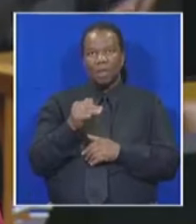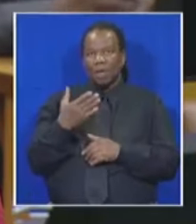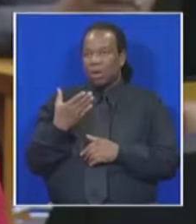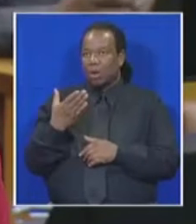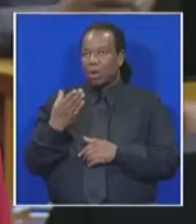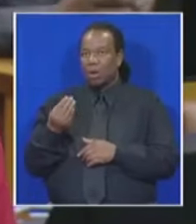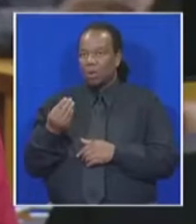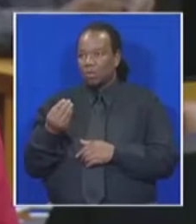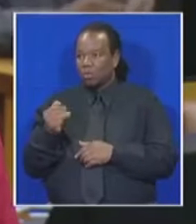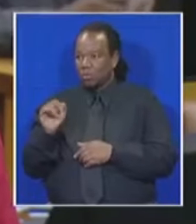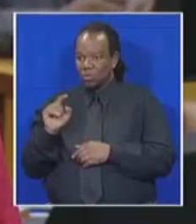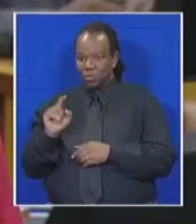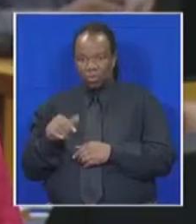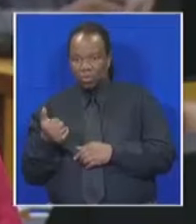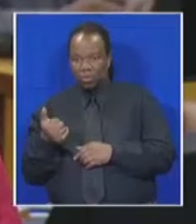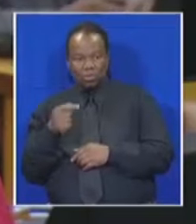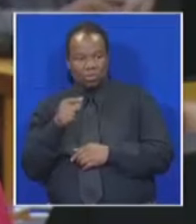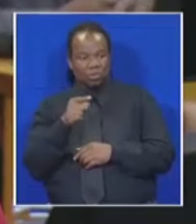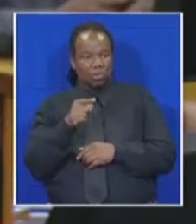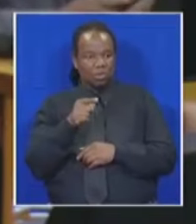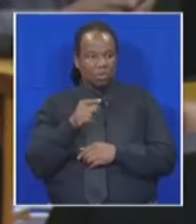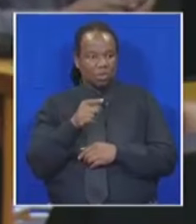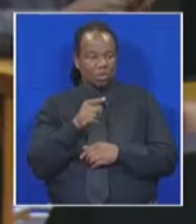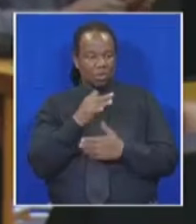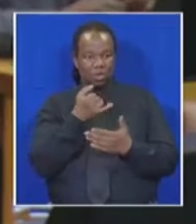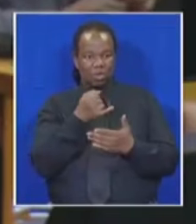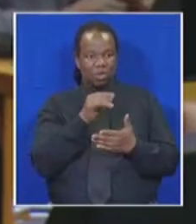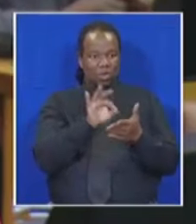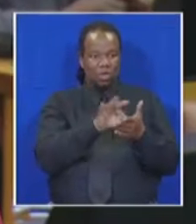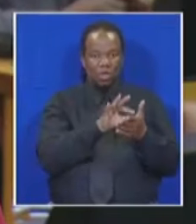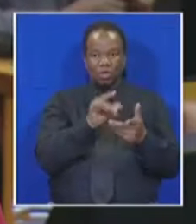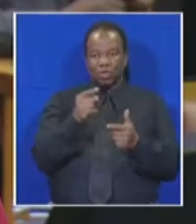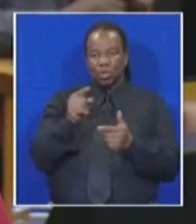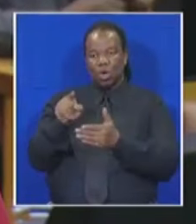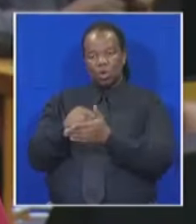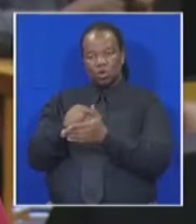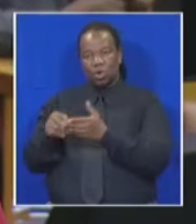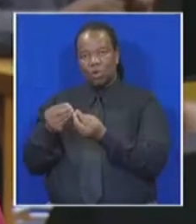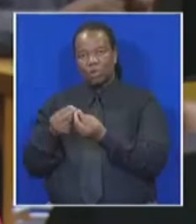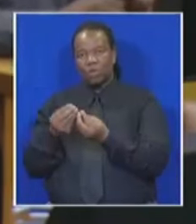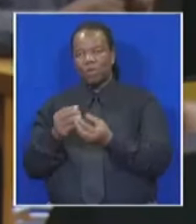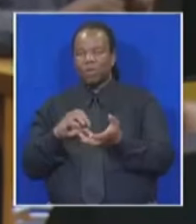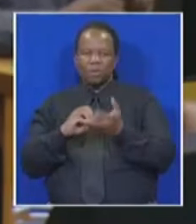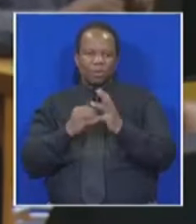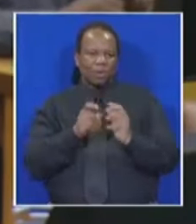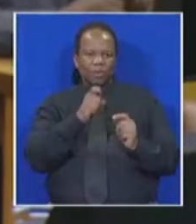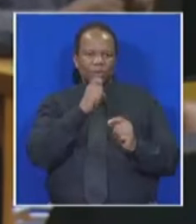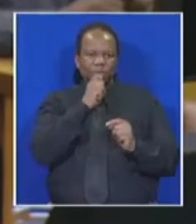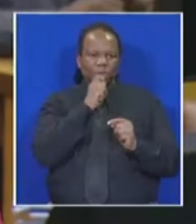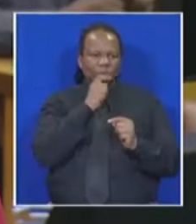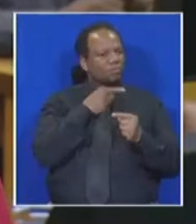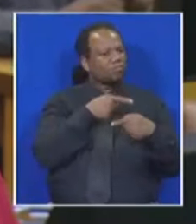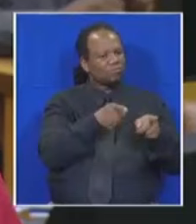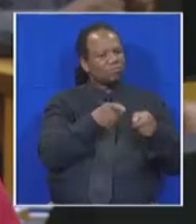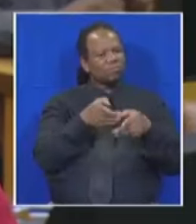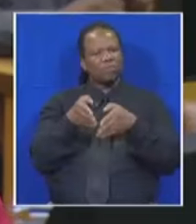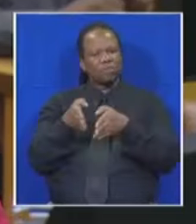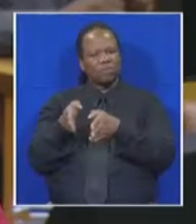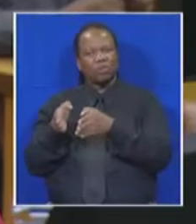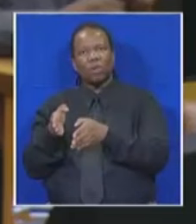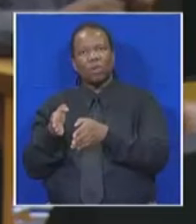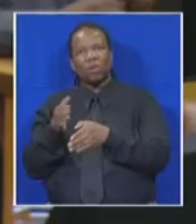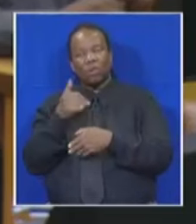a wrong. It will still be unconstitutional, but we are trying to exhaust all possible measures so that when we go to